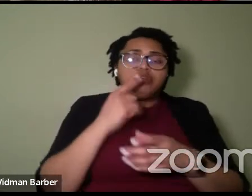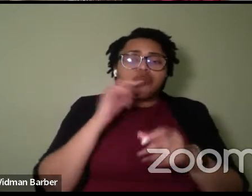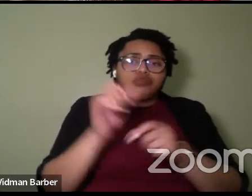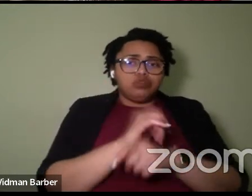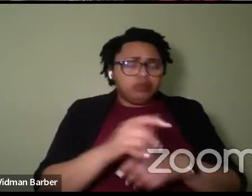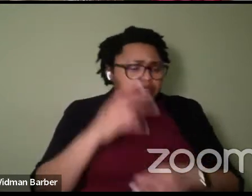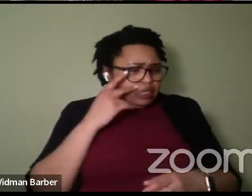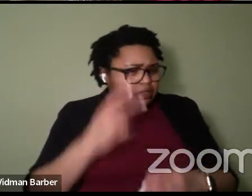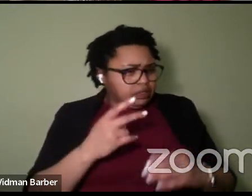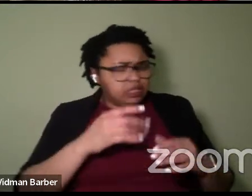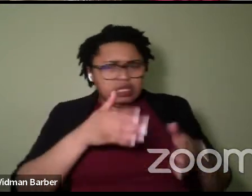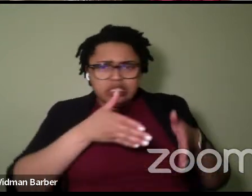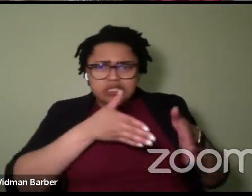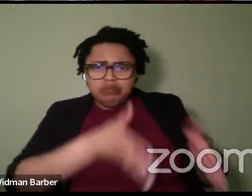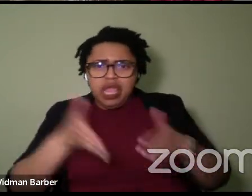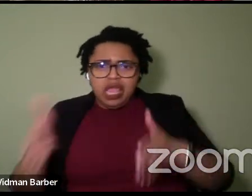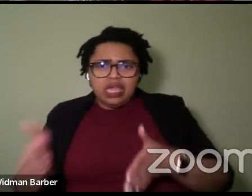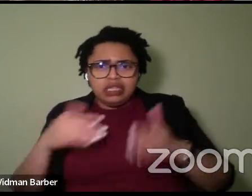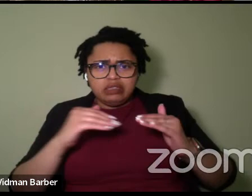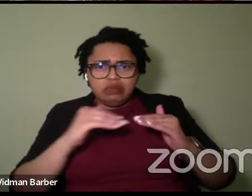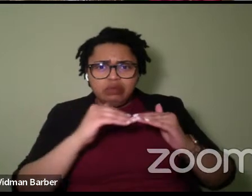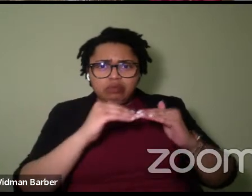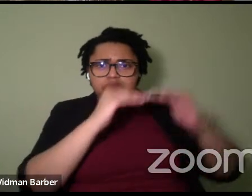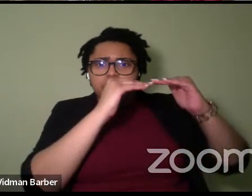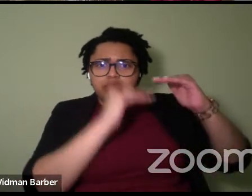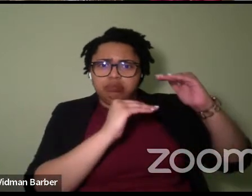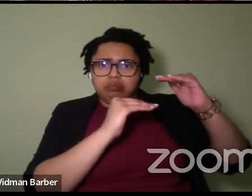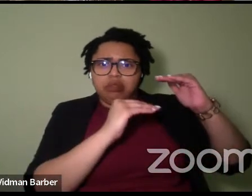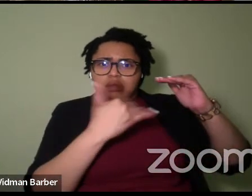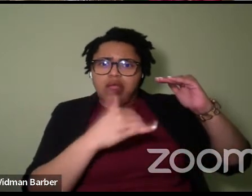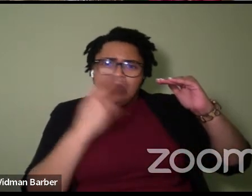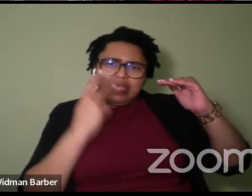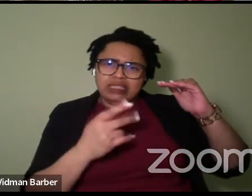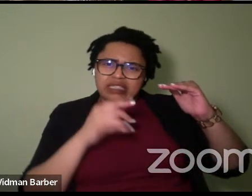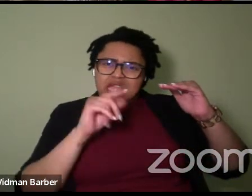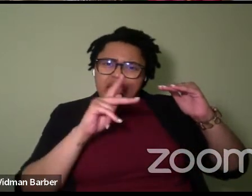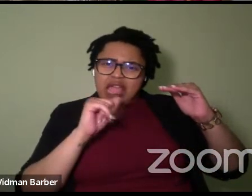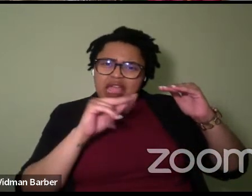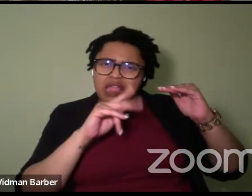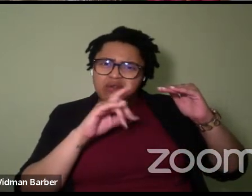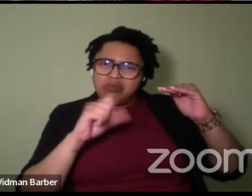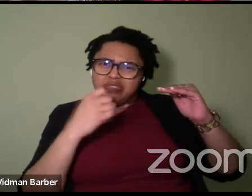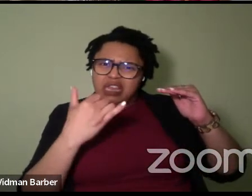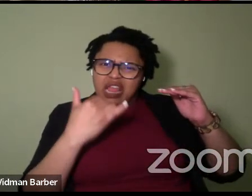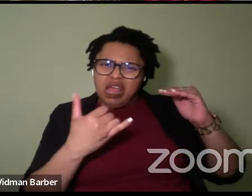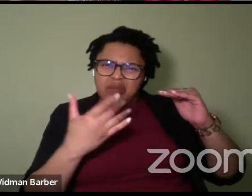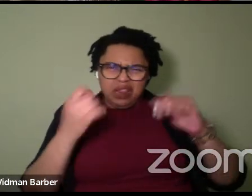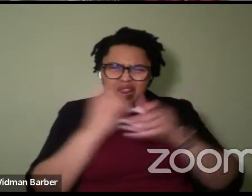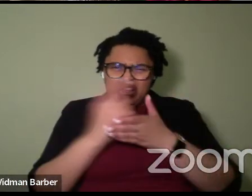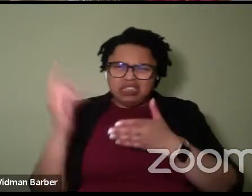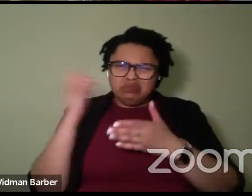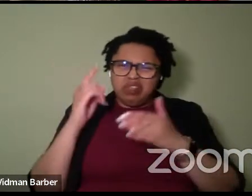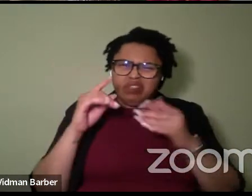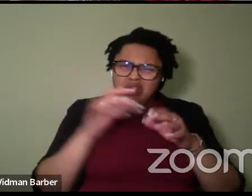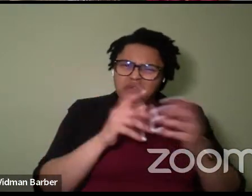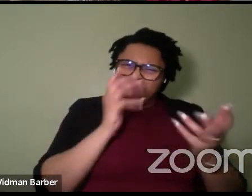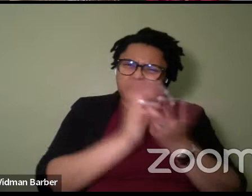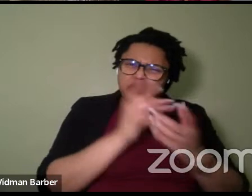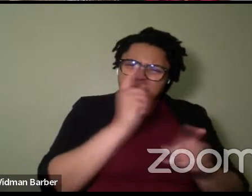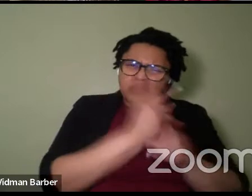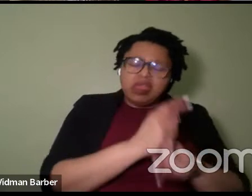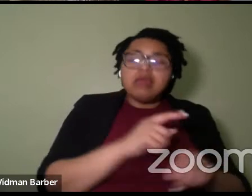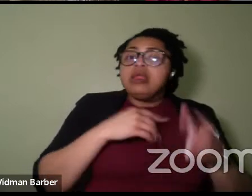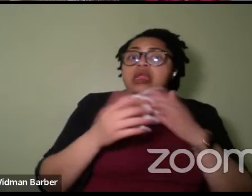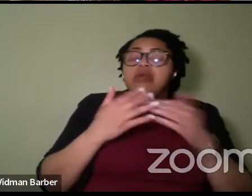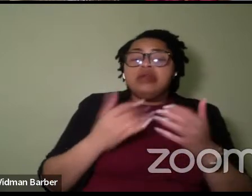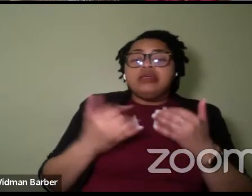had fit perfectly the week before. His tree is still maturing toward adult stage, even as he has made the transition into being a